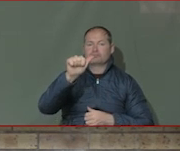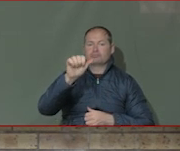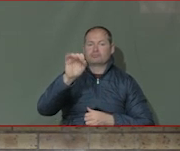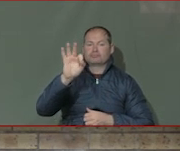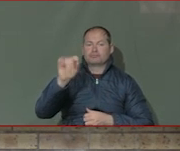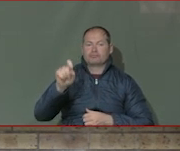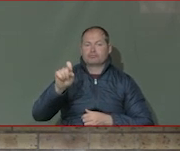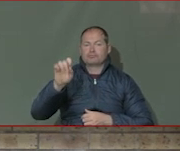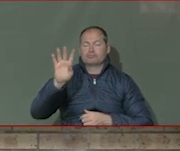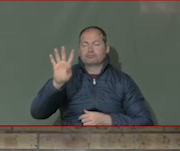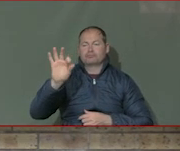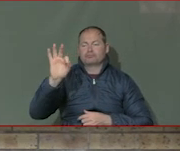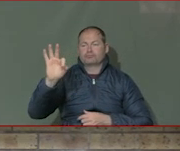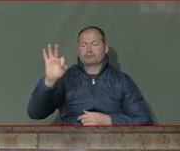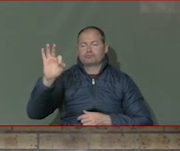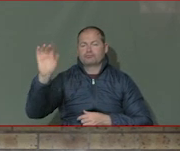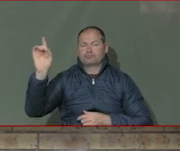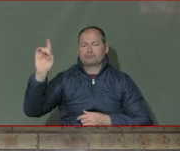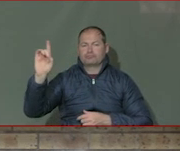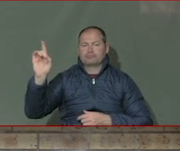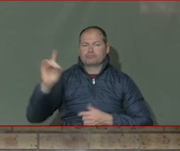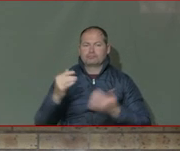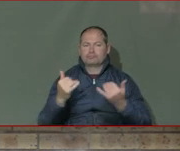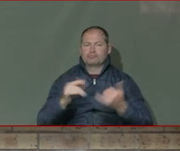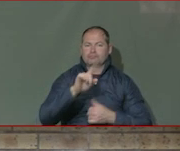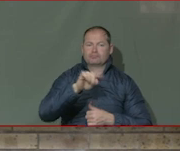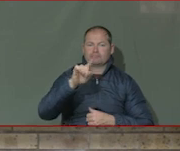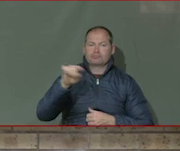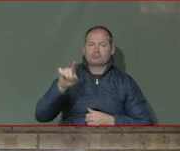63,43 degrees. So theta is equal to